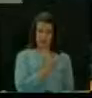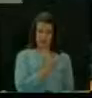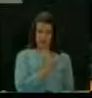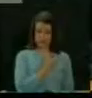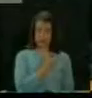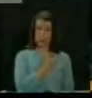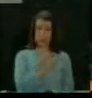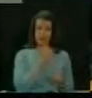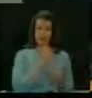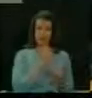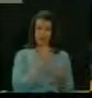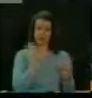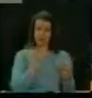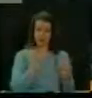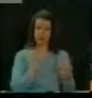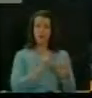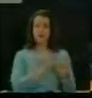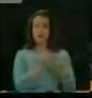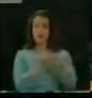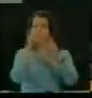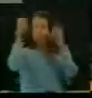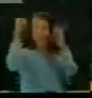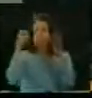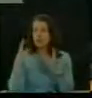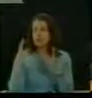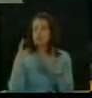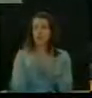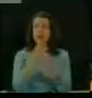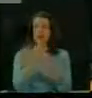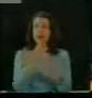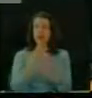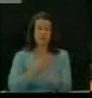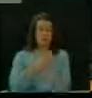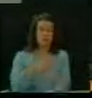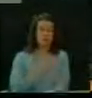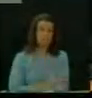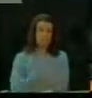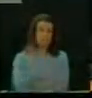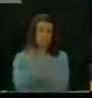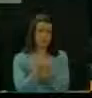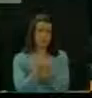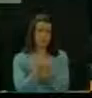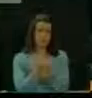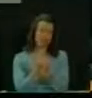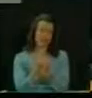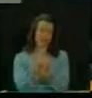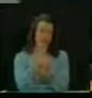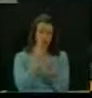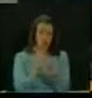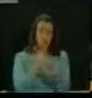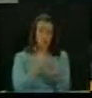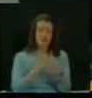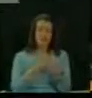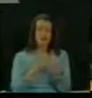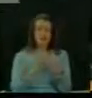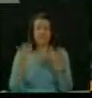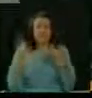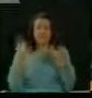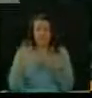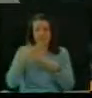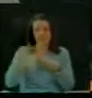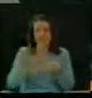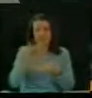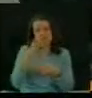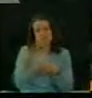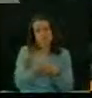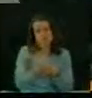us, the elected officials, but also teachers. I mean, my daughter didn't graduate, but she got out of the 4th grade last